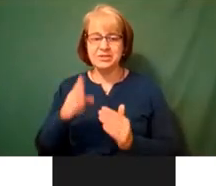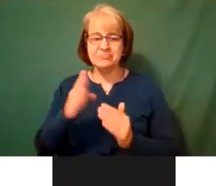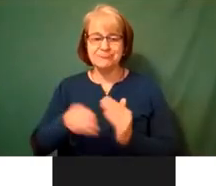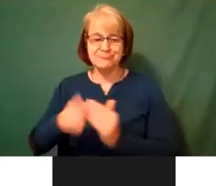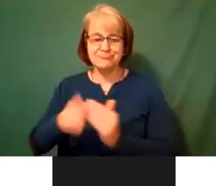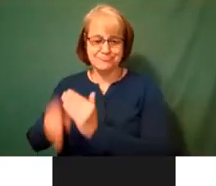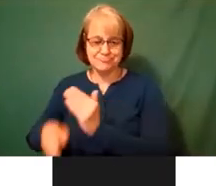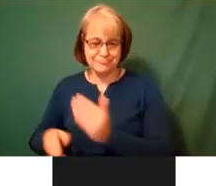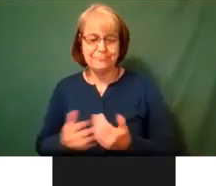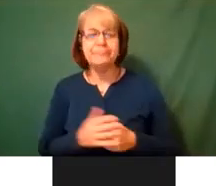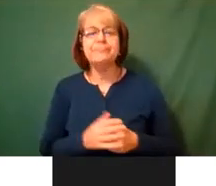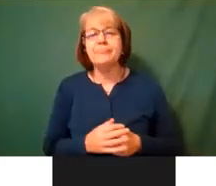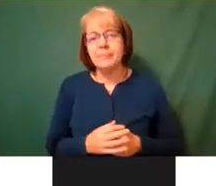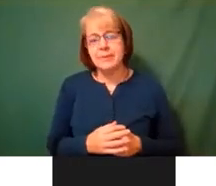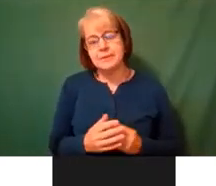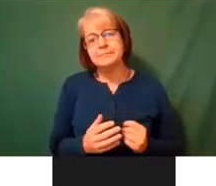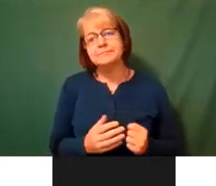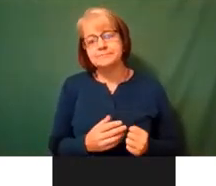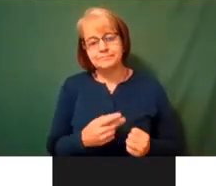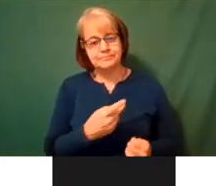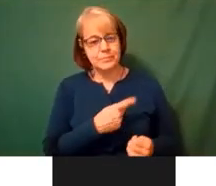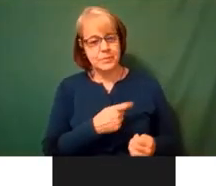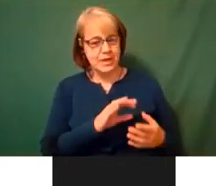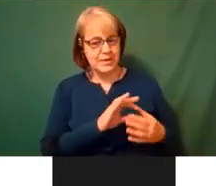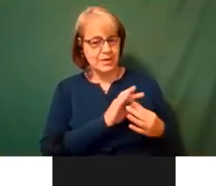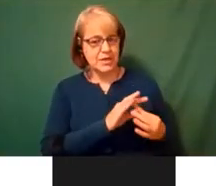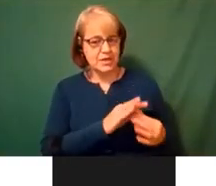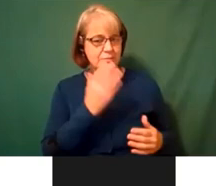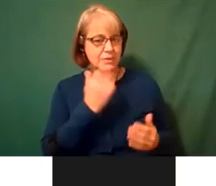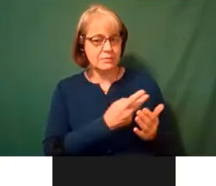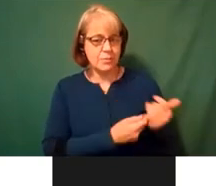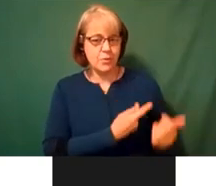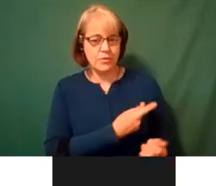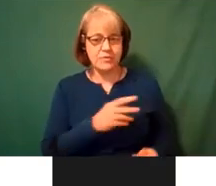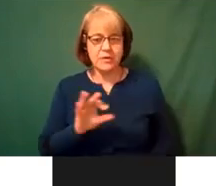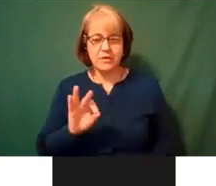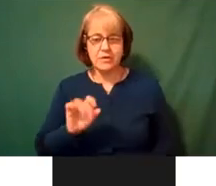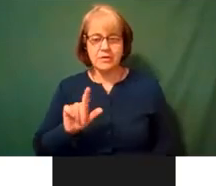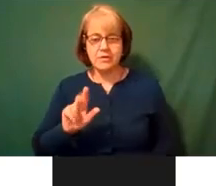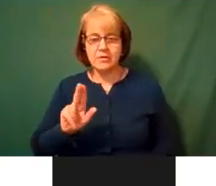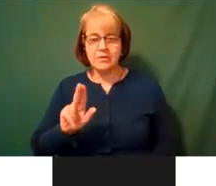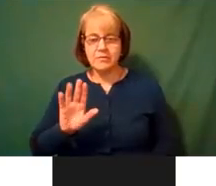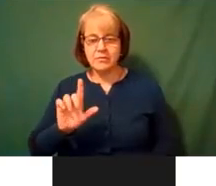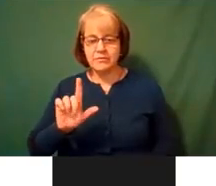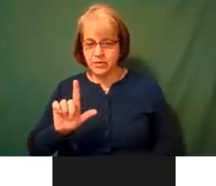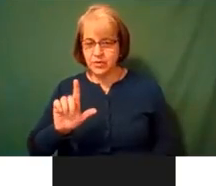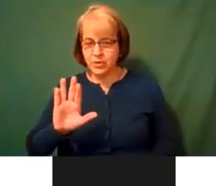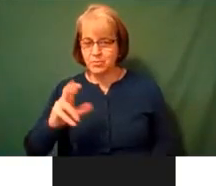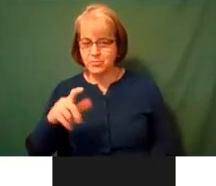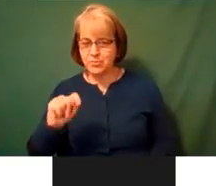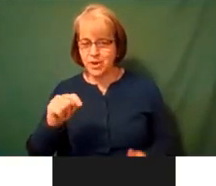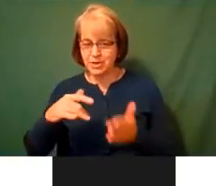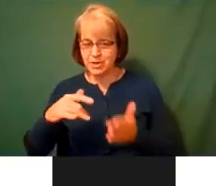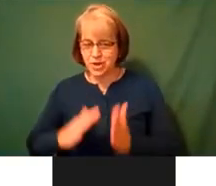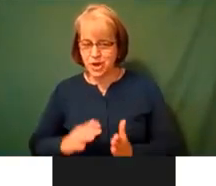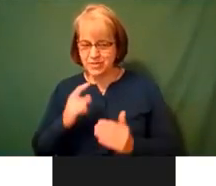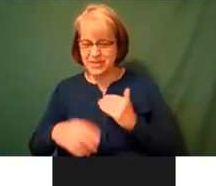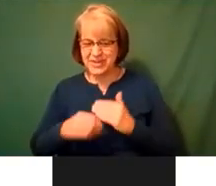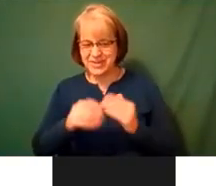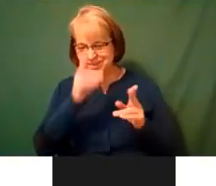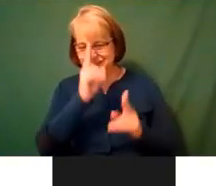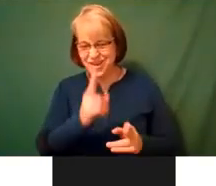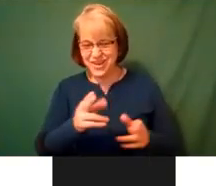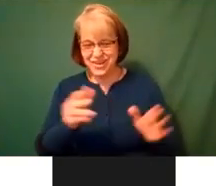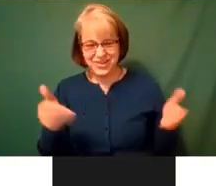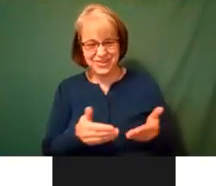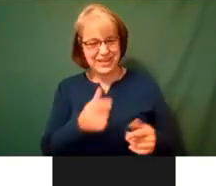are also connected through the fact that we are both Fulbright scholars, and I have an added pleasure of introducing a